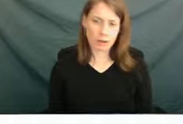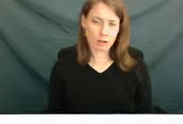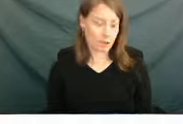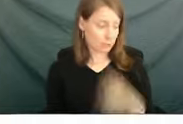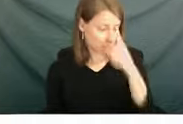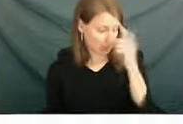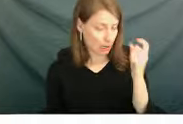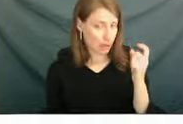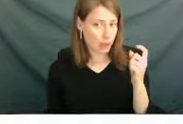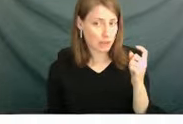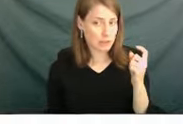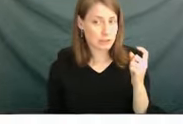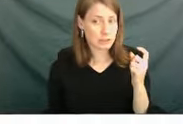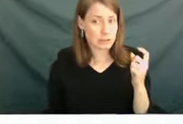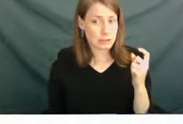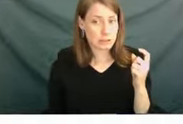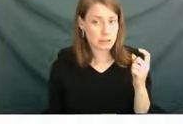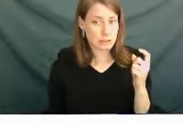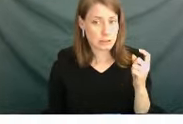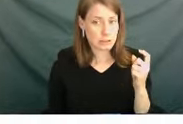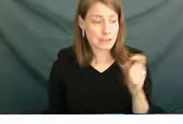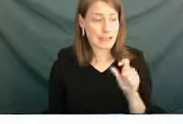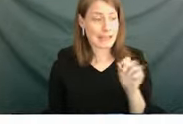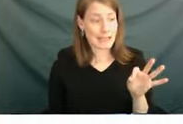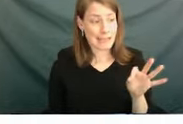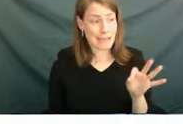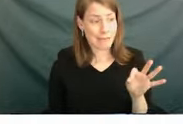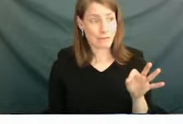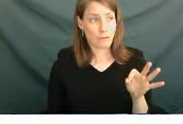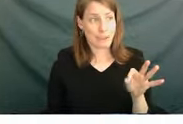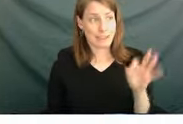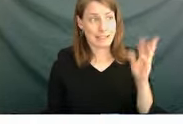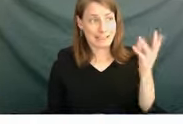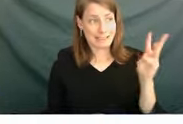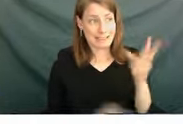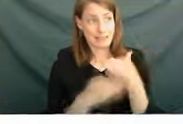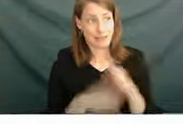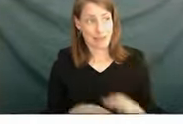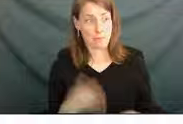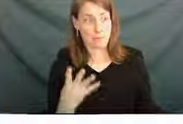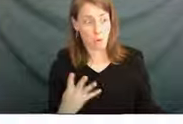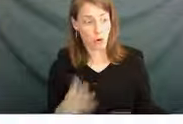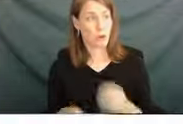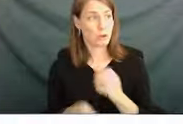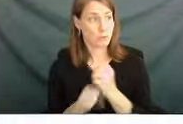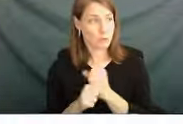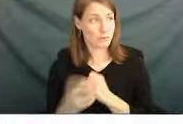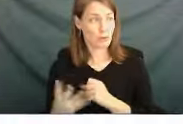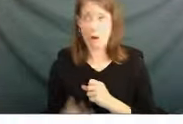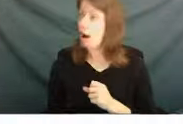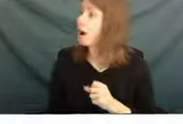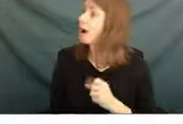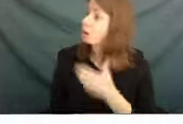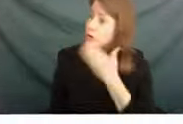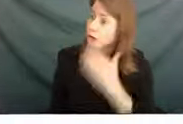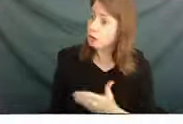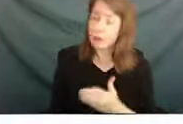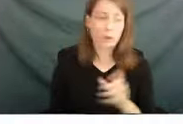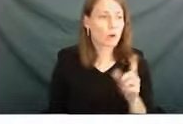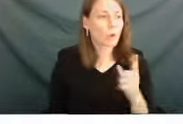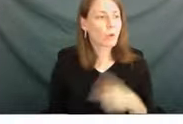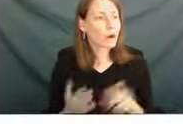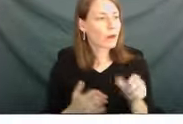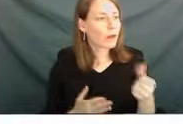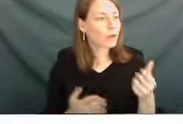divide 16 by 4, then you'll find. Brilliant. She did it straight away. Is there another way? I was going to say you can multiply 4 fools to make